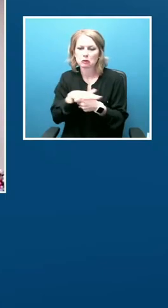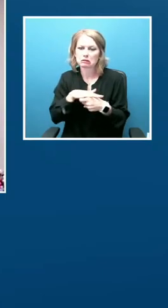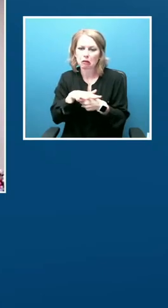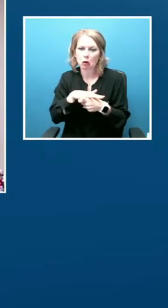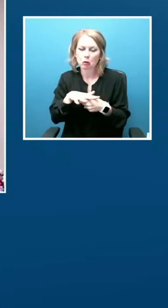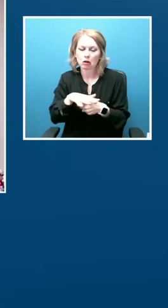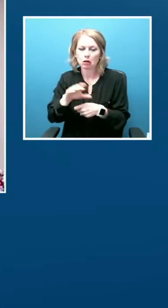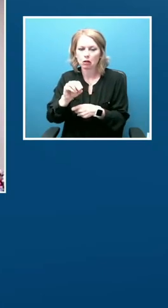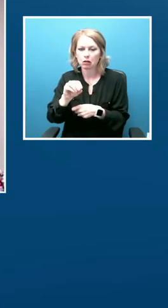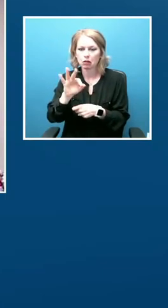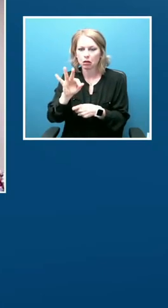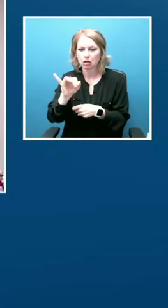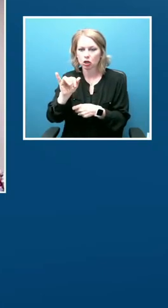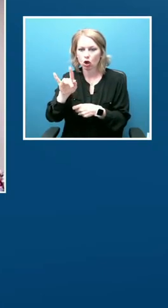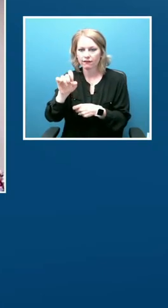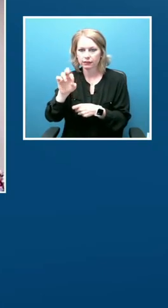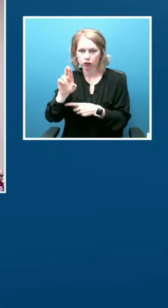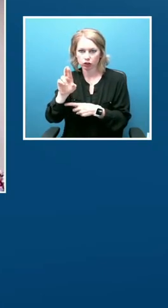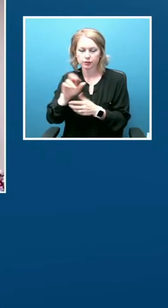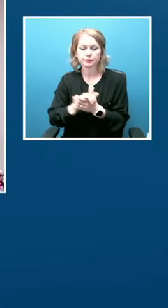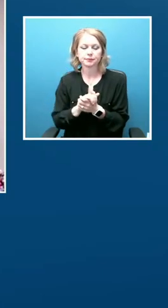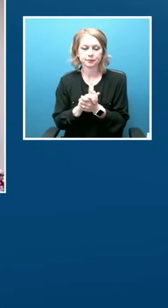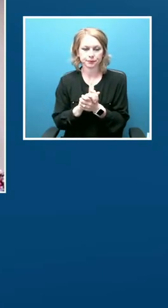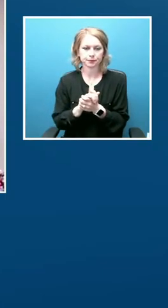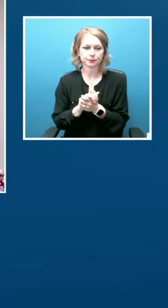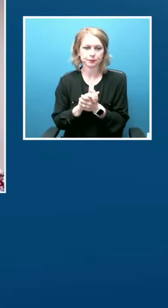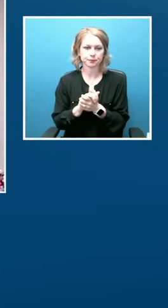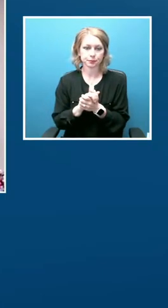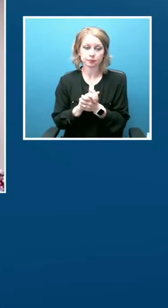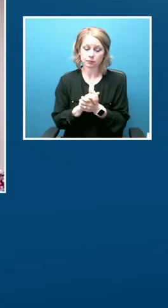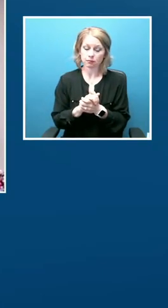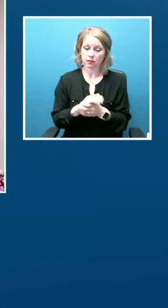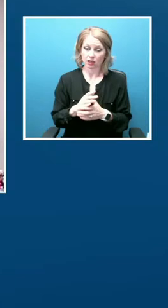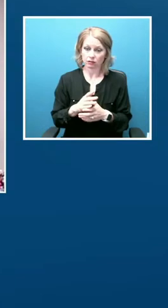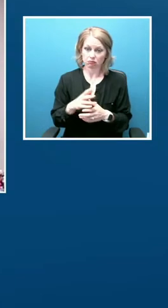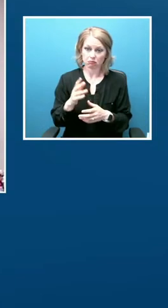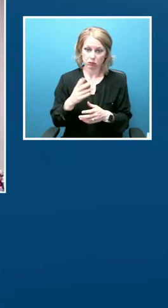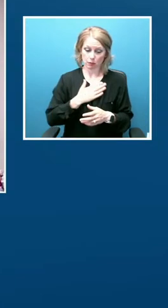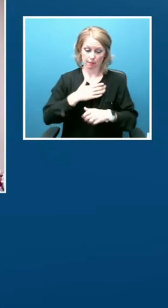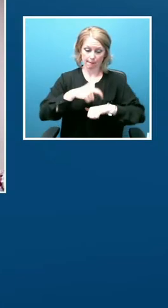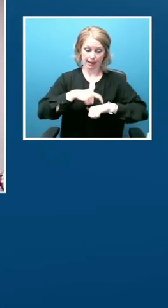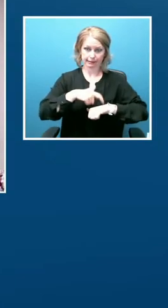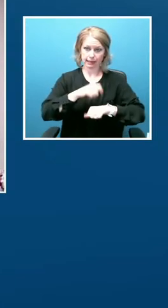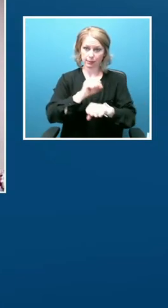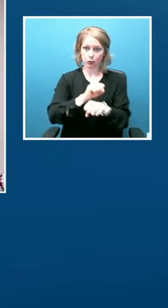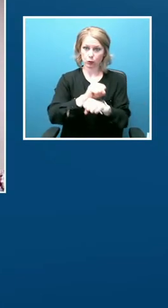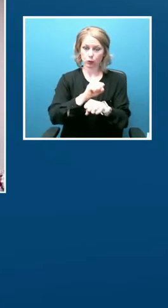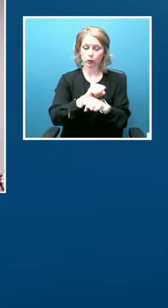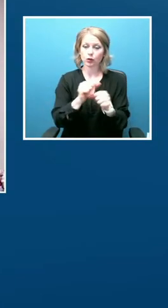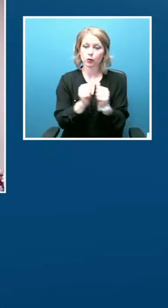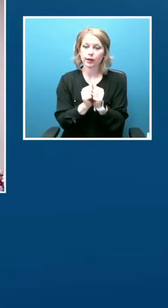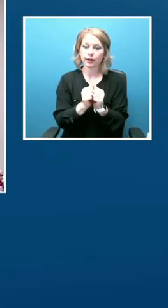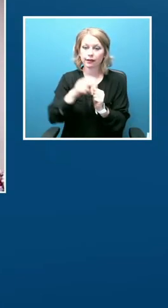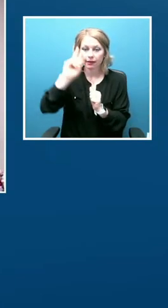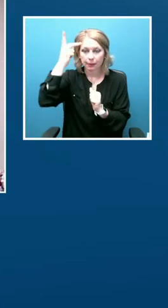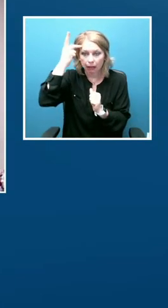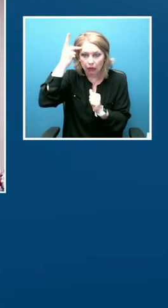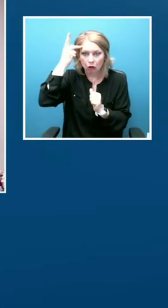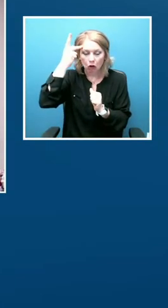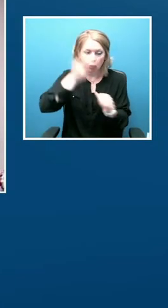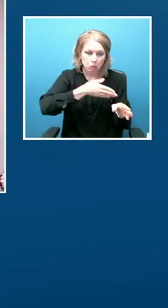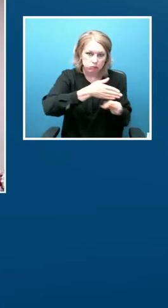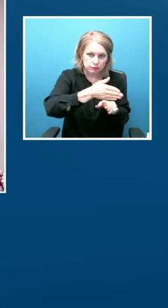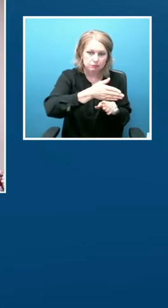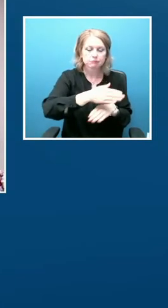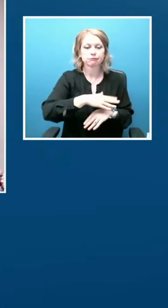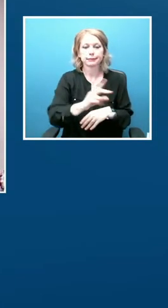And in that time, my work with the political arena, with the Democrat